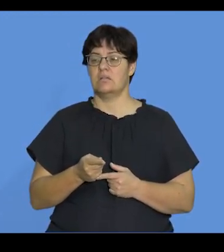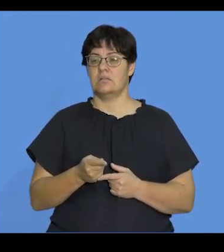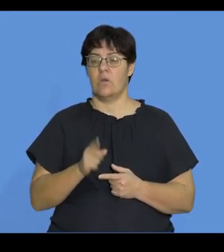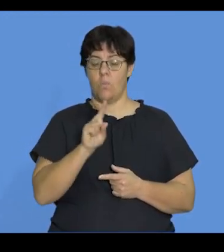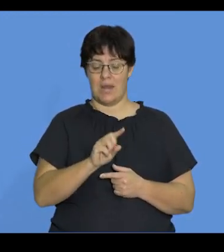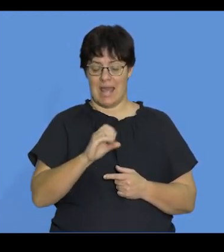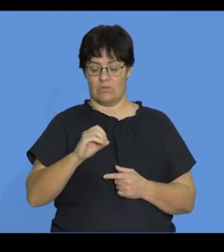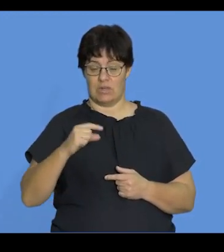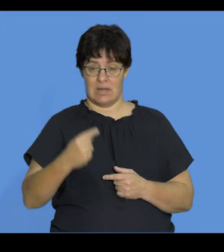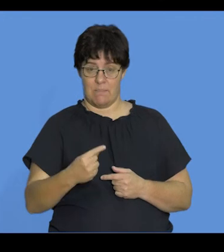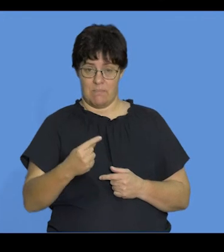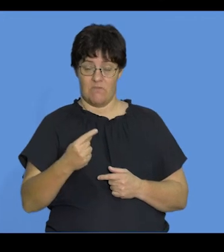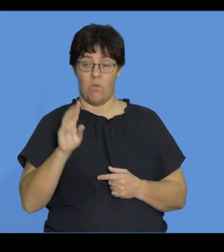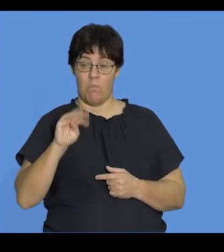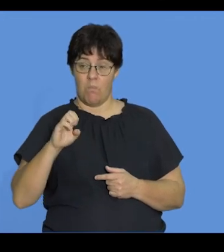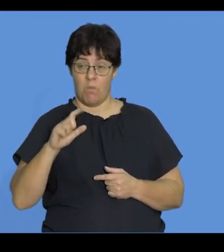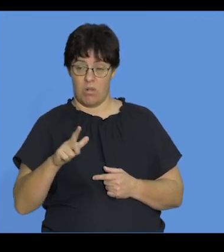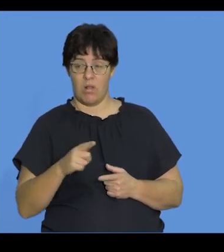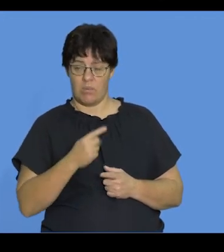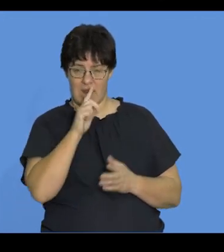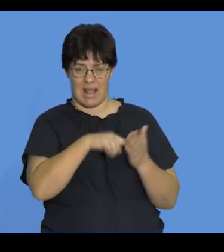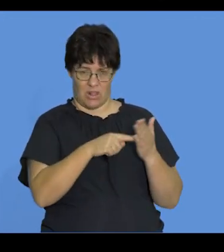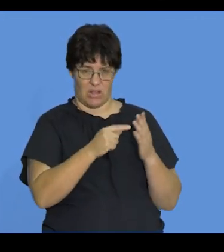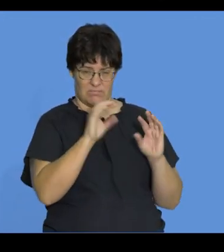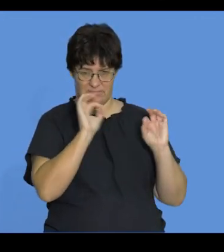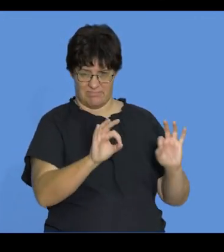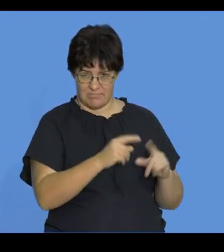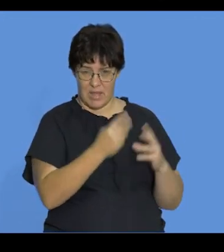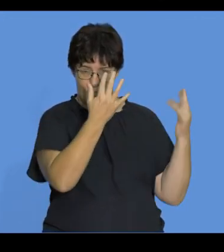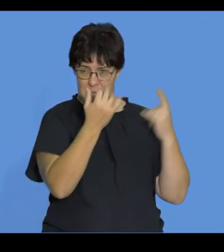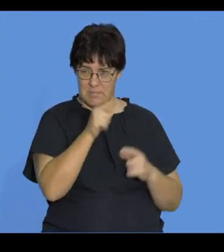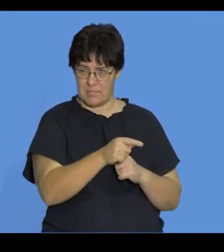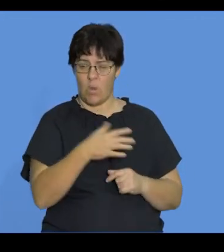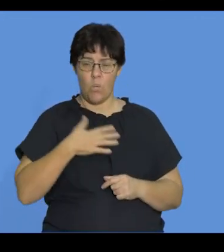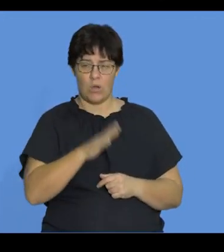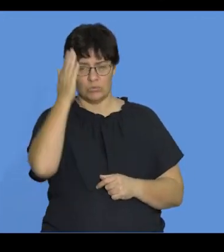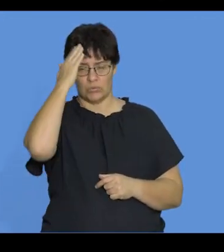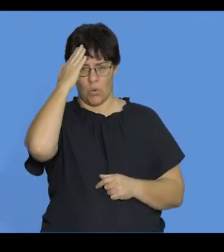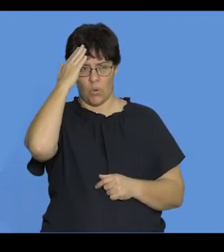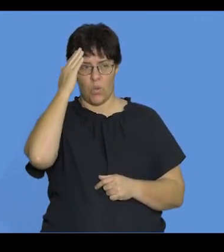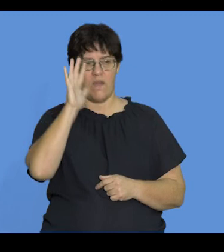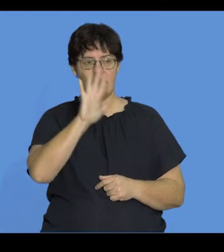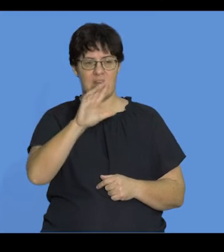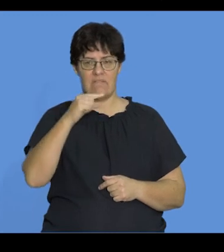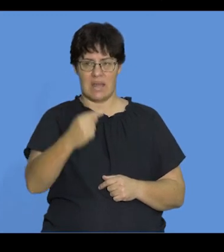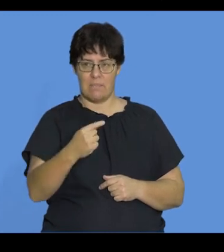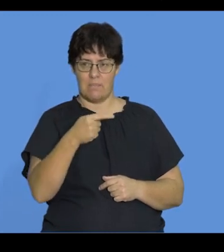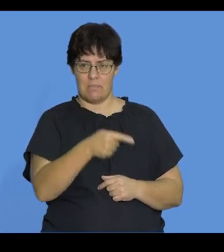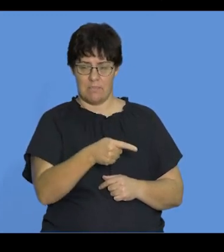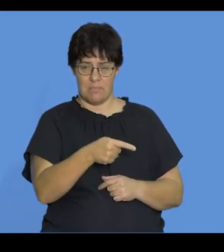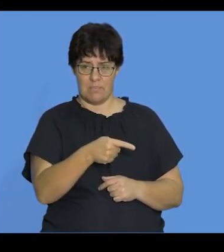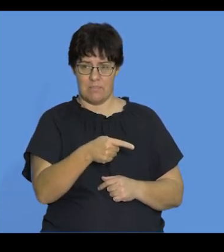100 grams per mole. You can verify that on the calculator. Then we want to ask ourselves, of the 5 gram